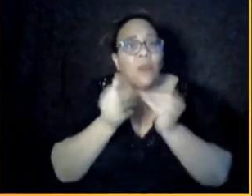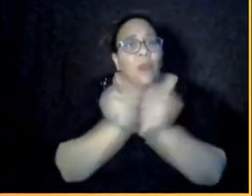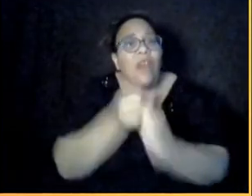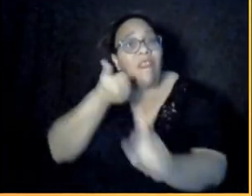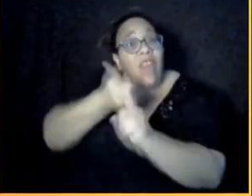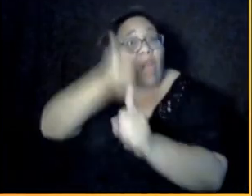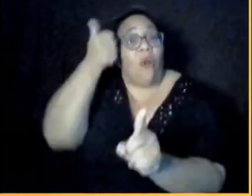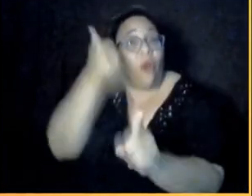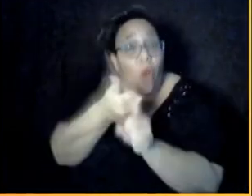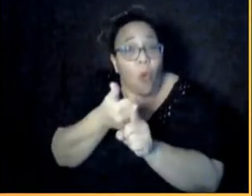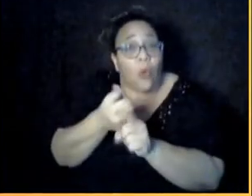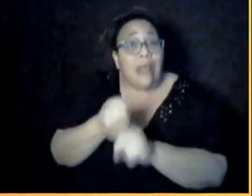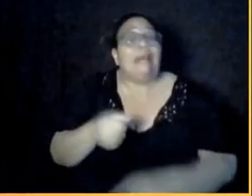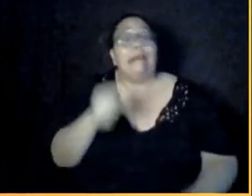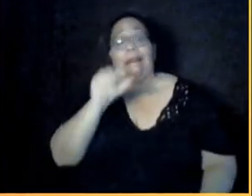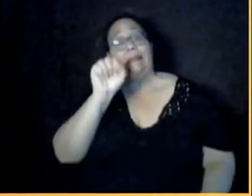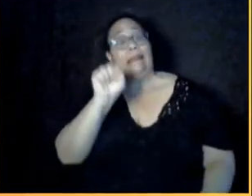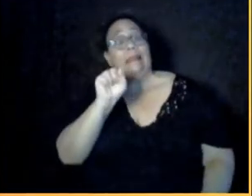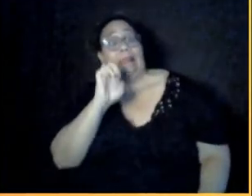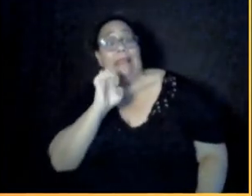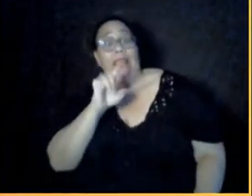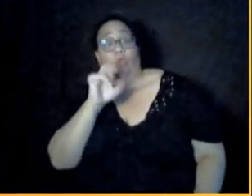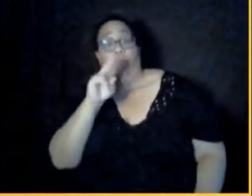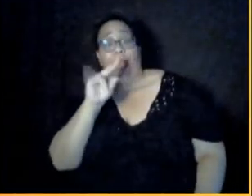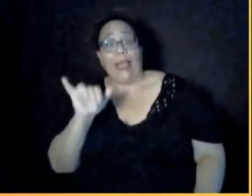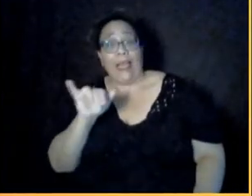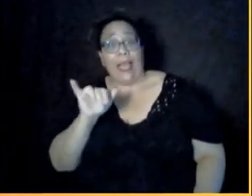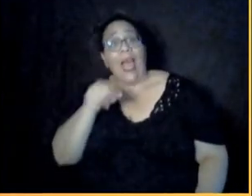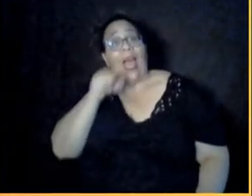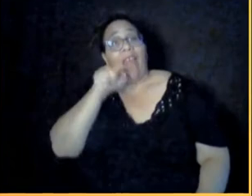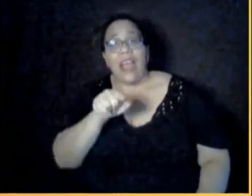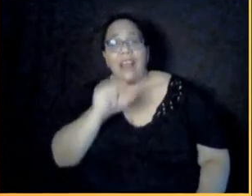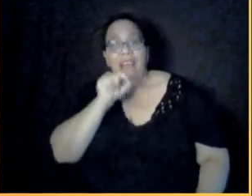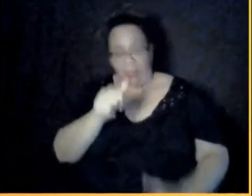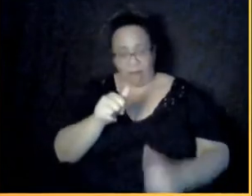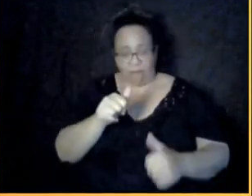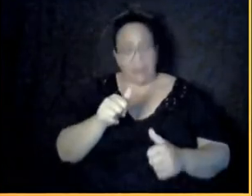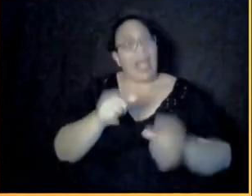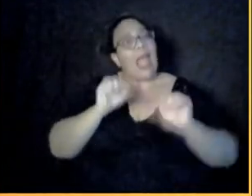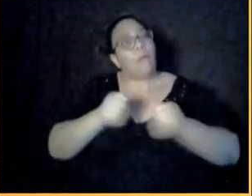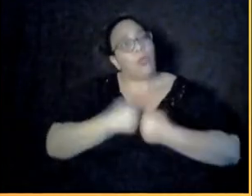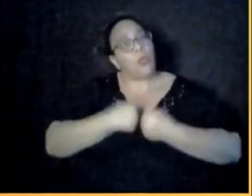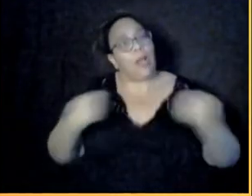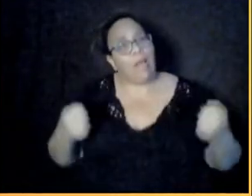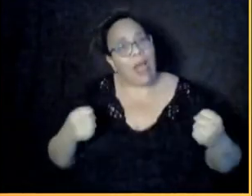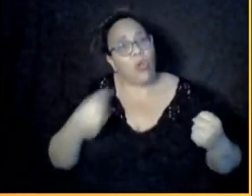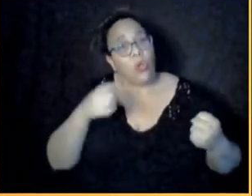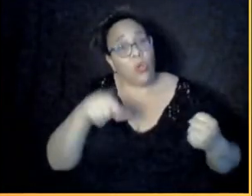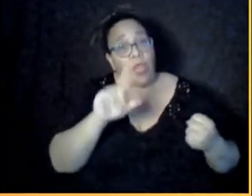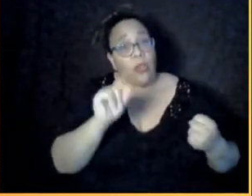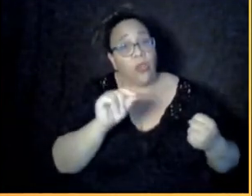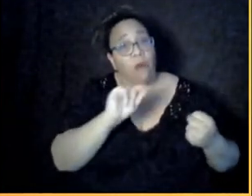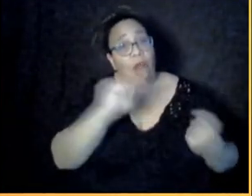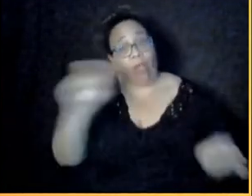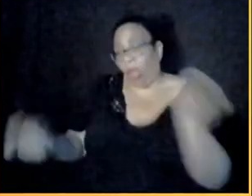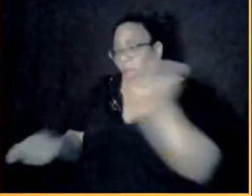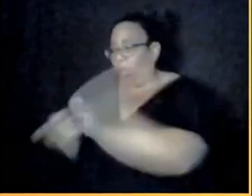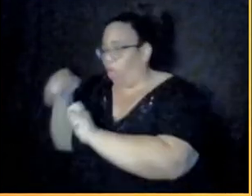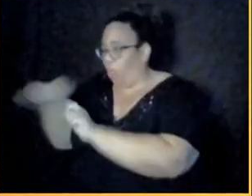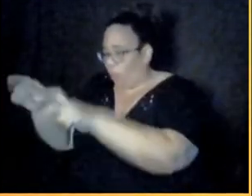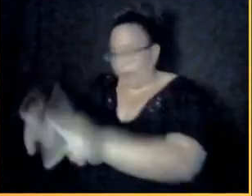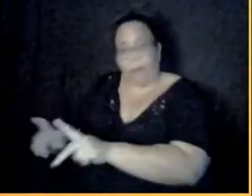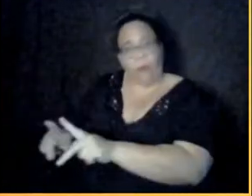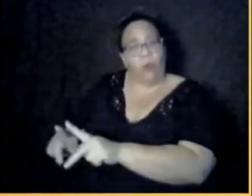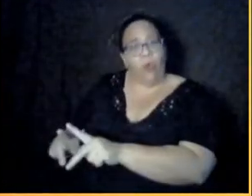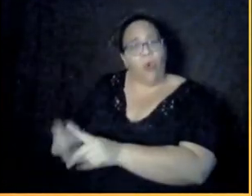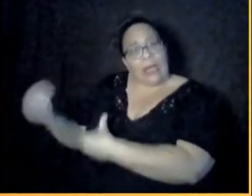not comfortable to come out. So they hate on those that do have that strength, because it takes a lot to be truly yourself. It takes a